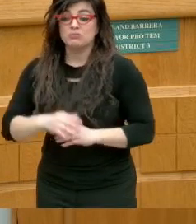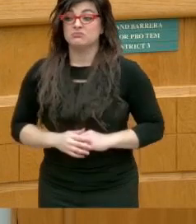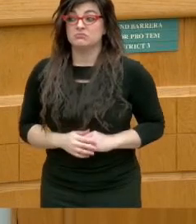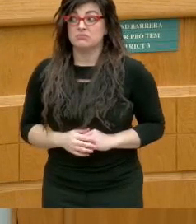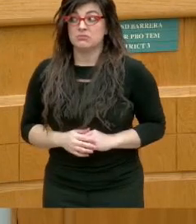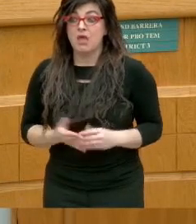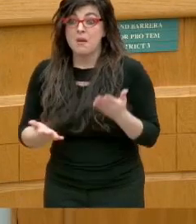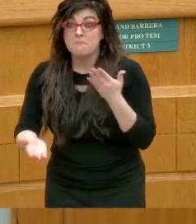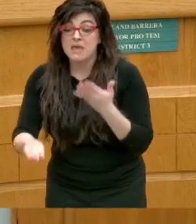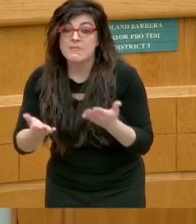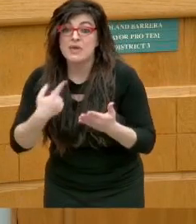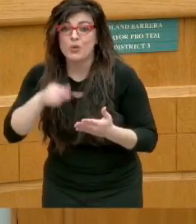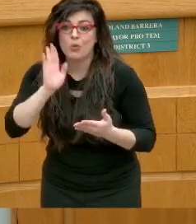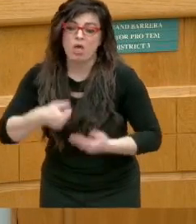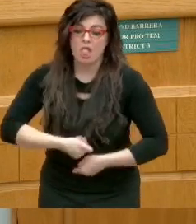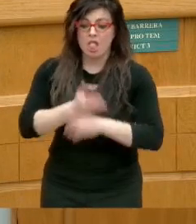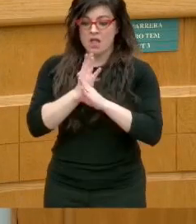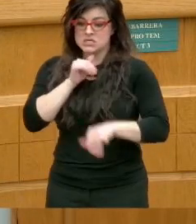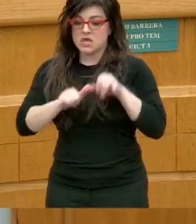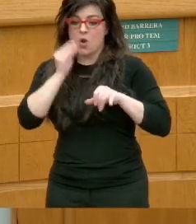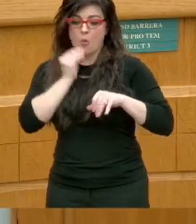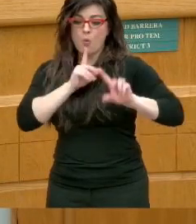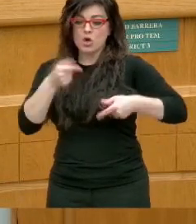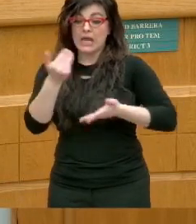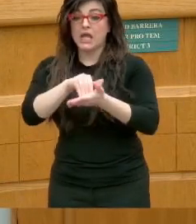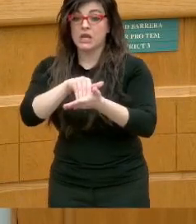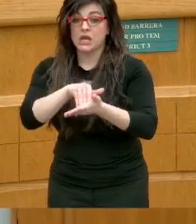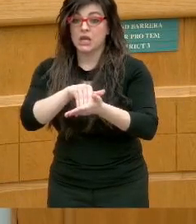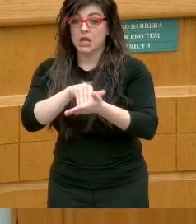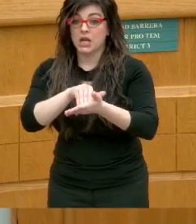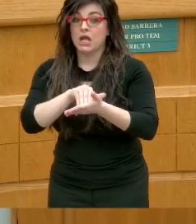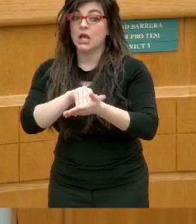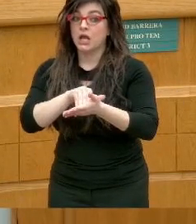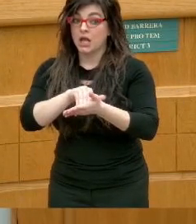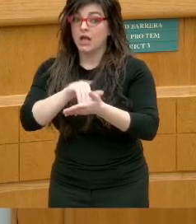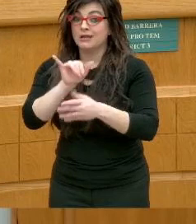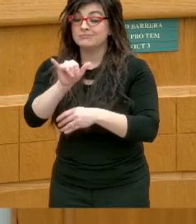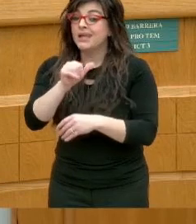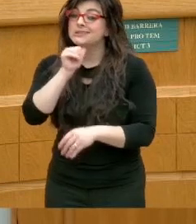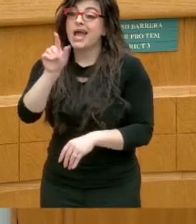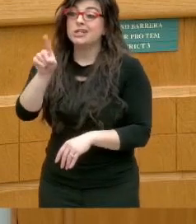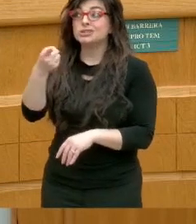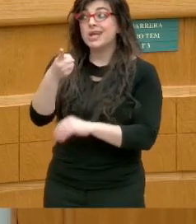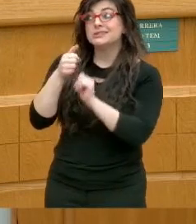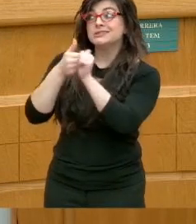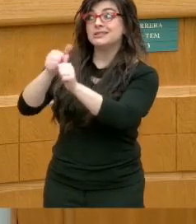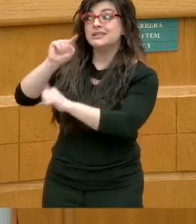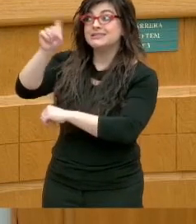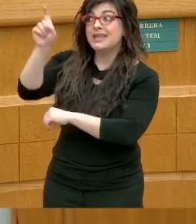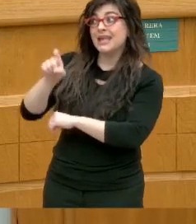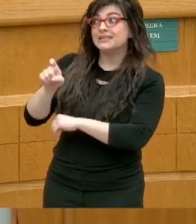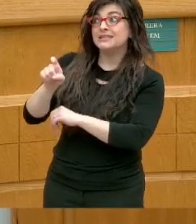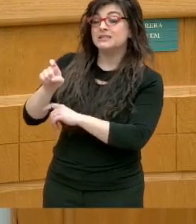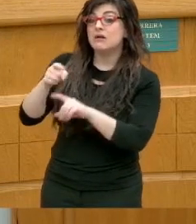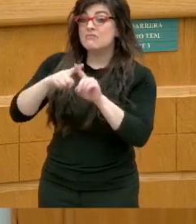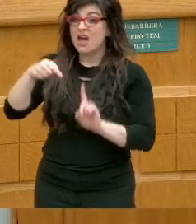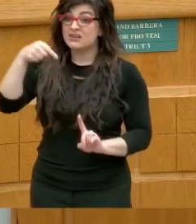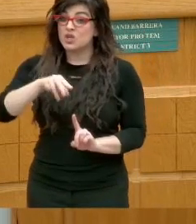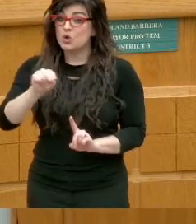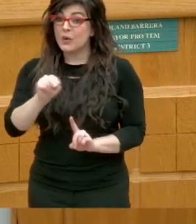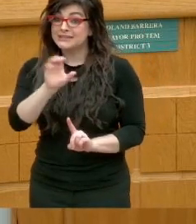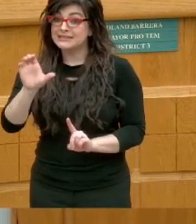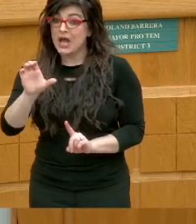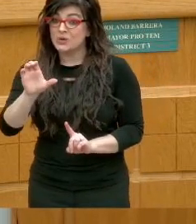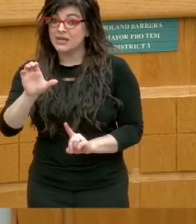Nueces County. And it will be managed on a county-by-county basis. So it's kind of like getting checked on. And we're going to know if we're doing a